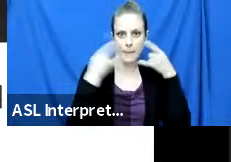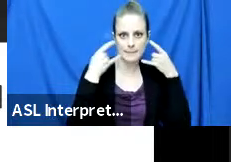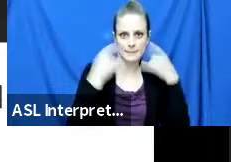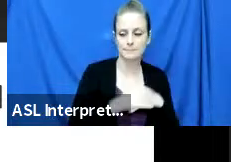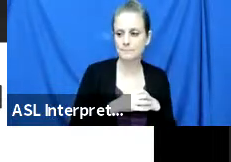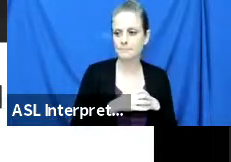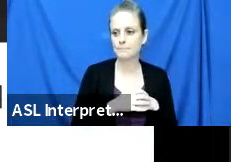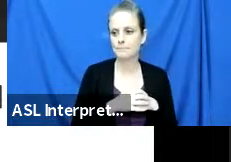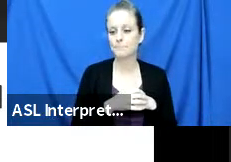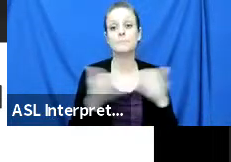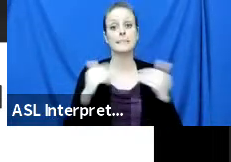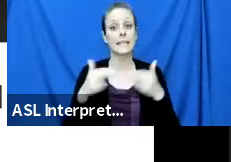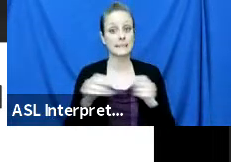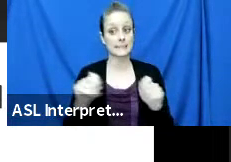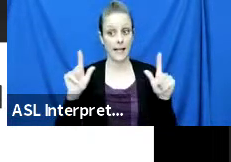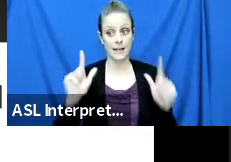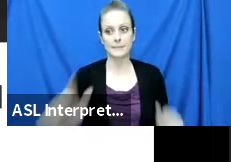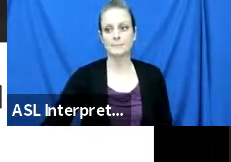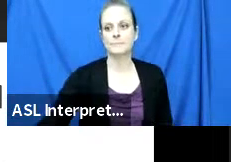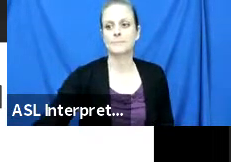On the next slide,